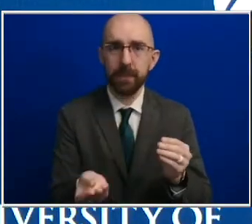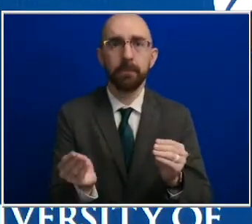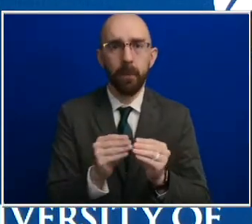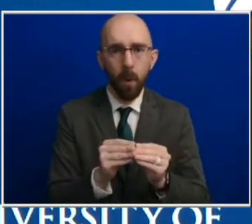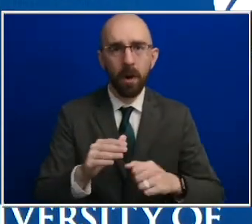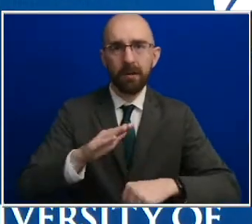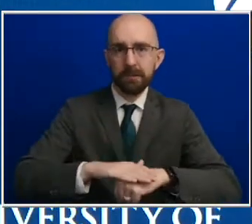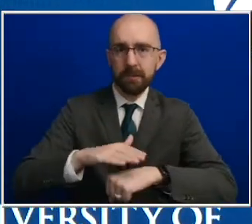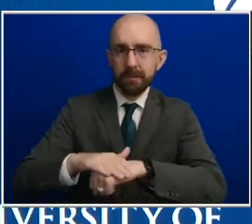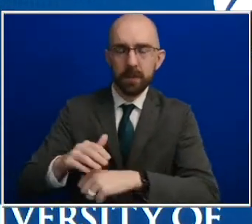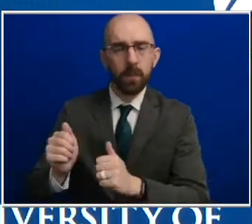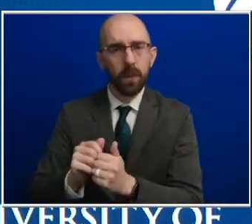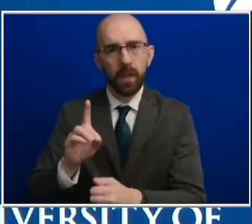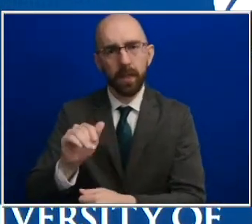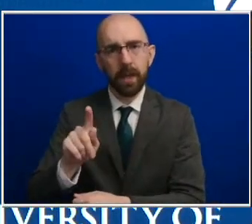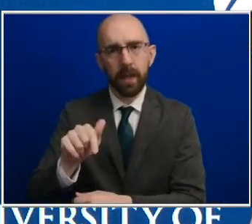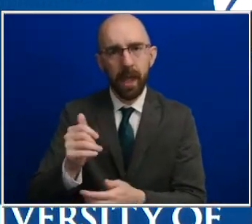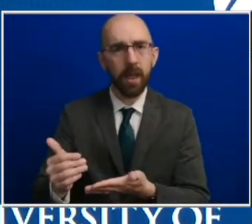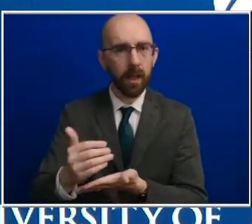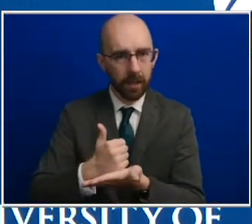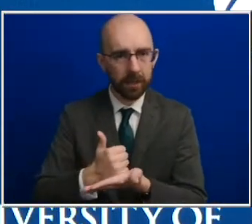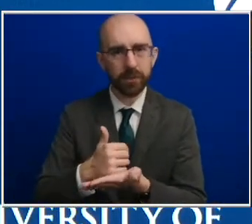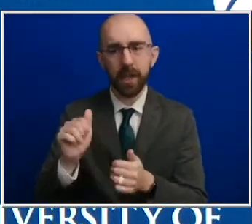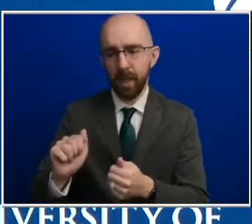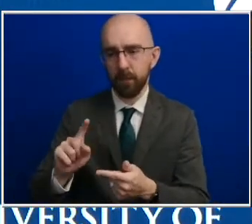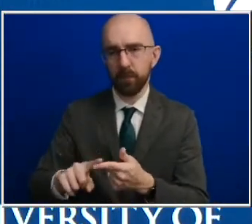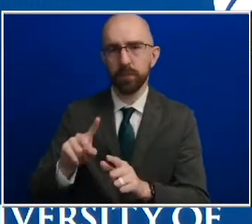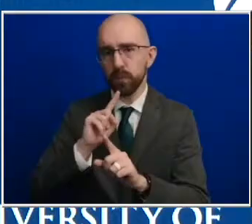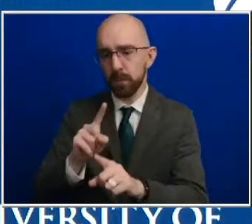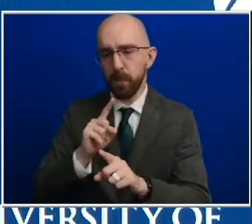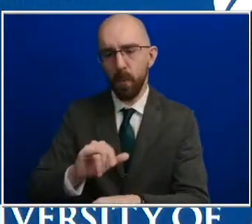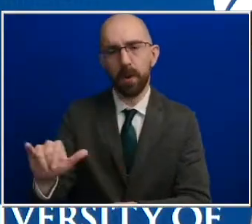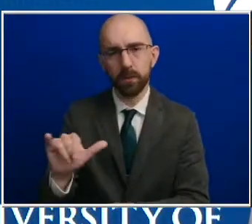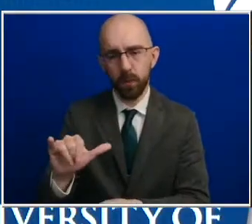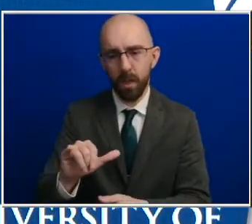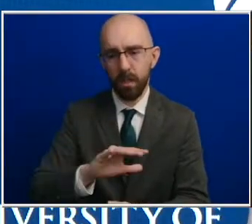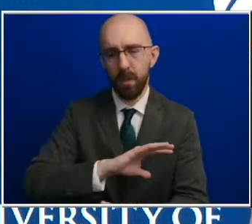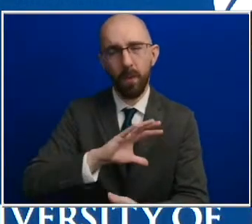the data collection and the ability to report it as well. Overall, the